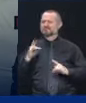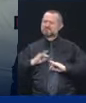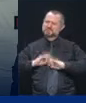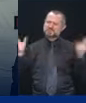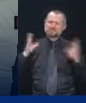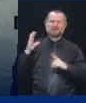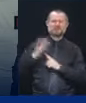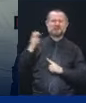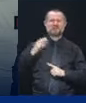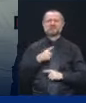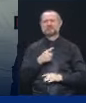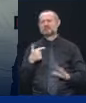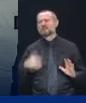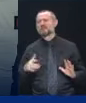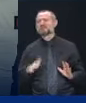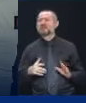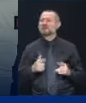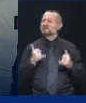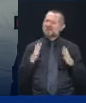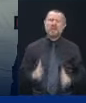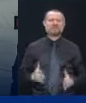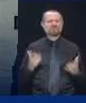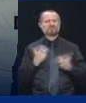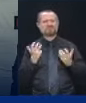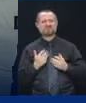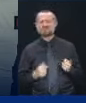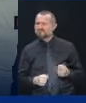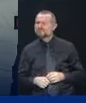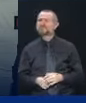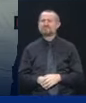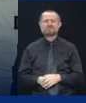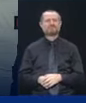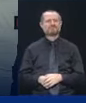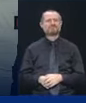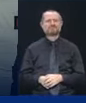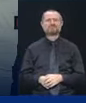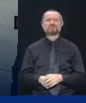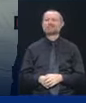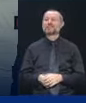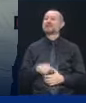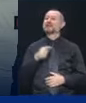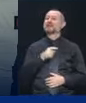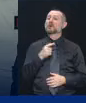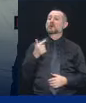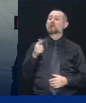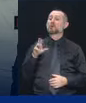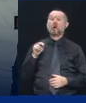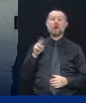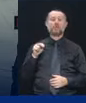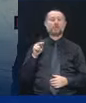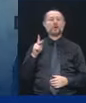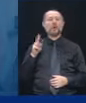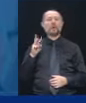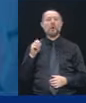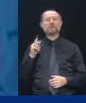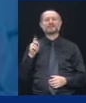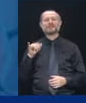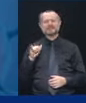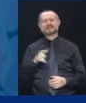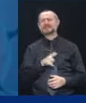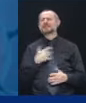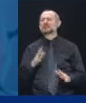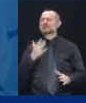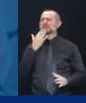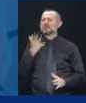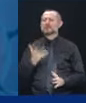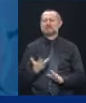undeniably great player and a great team. Gronkowski, it was a fun game to watch. But